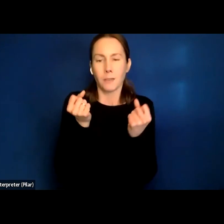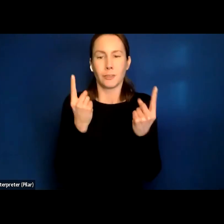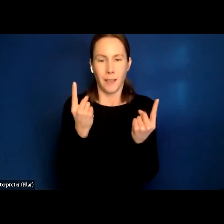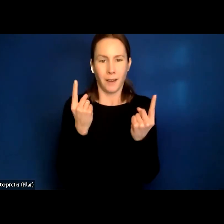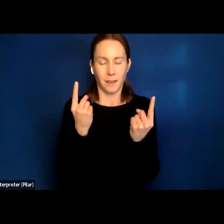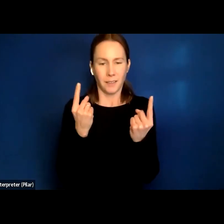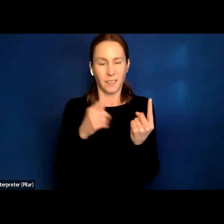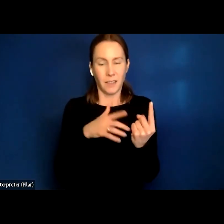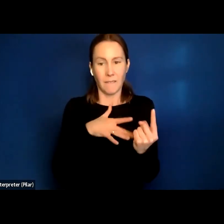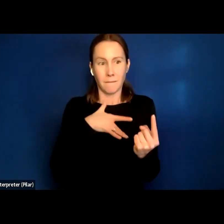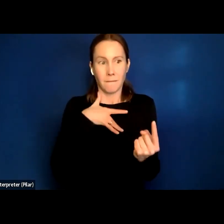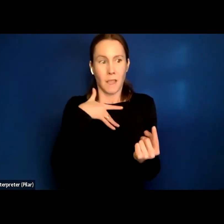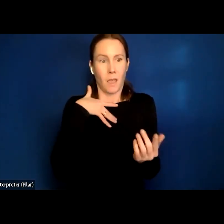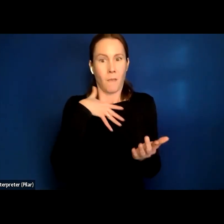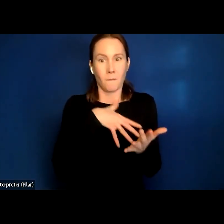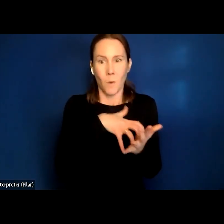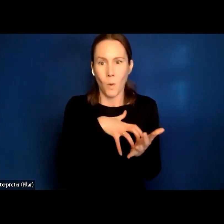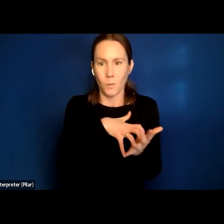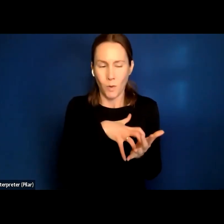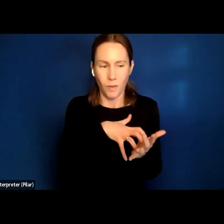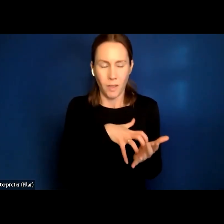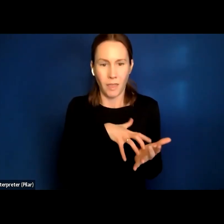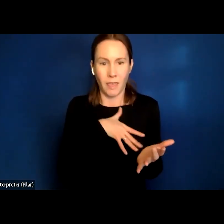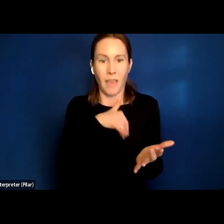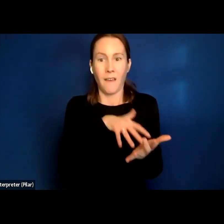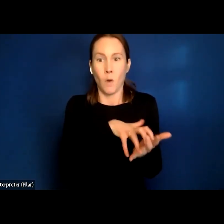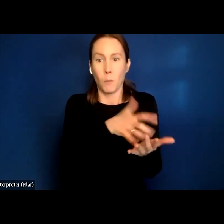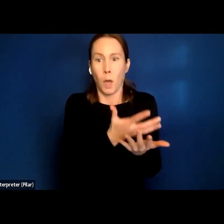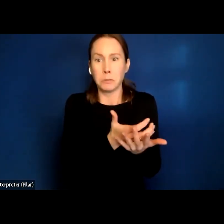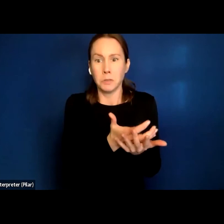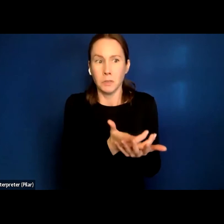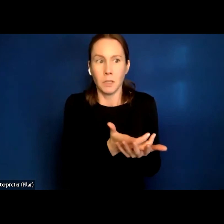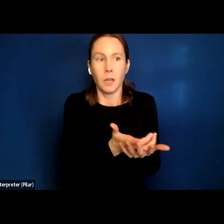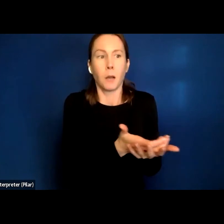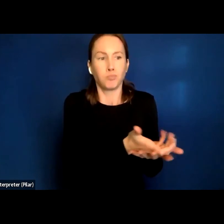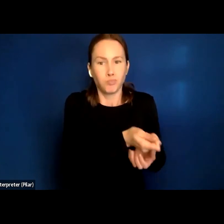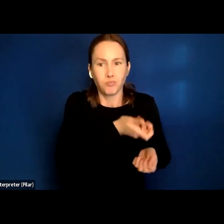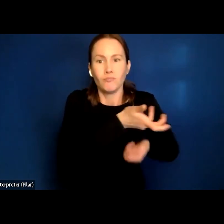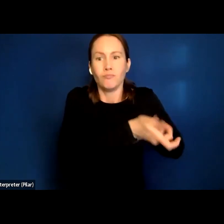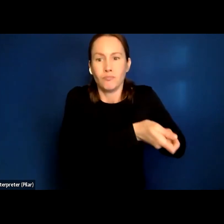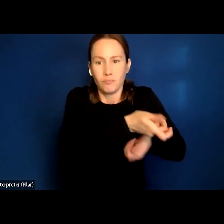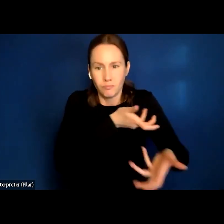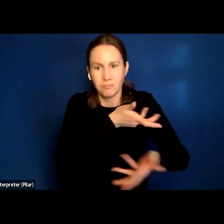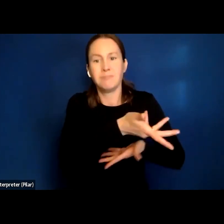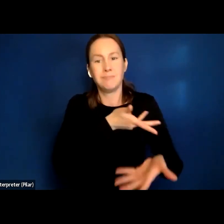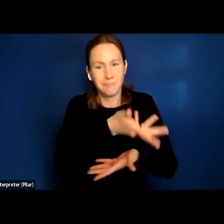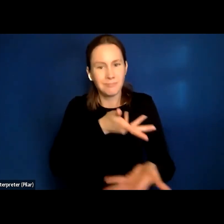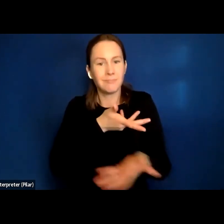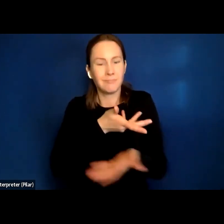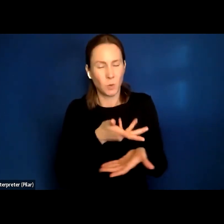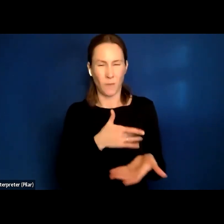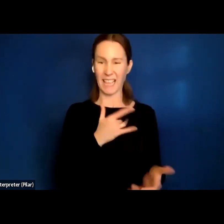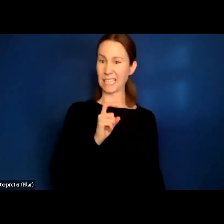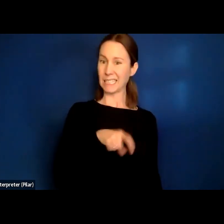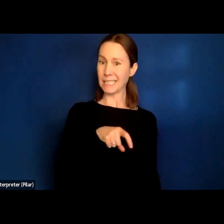vulnerability and conversations that were real and frank, and that shifted from that place of need towards what would actually